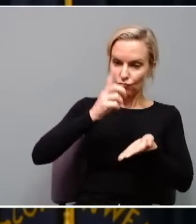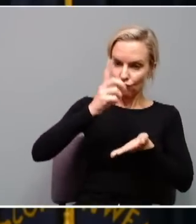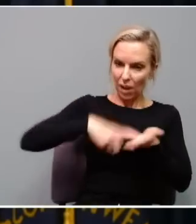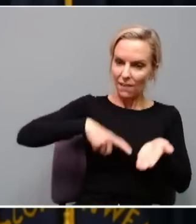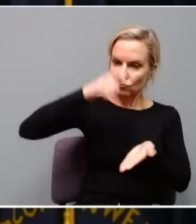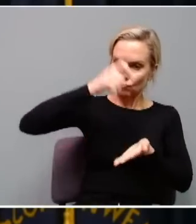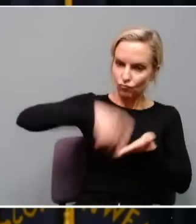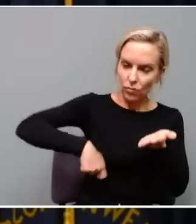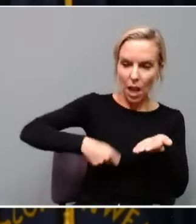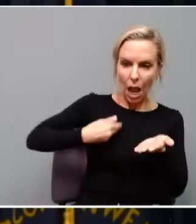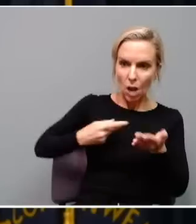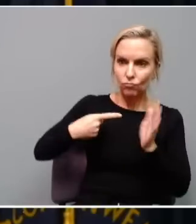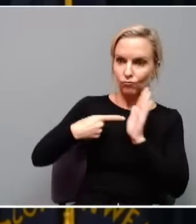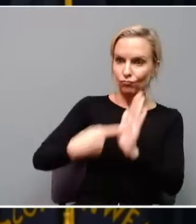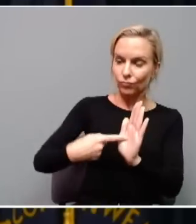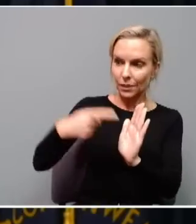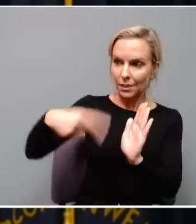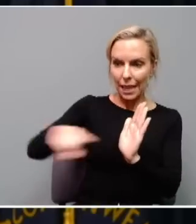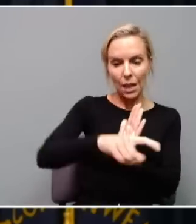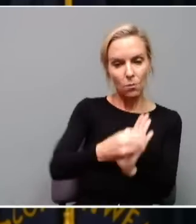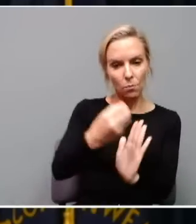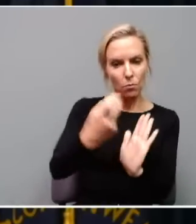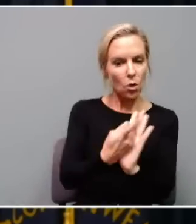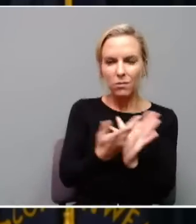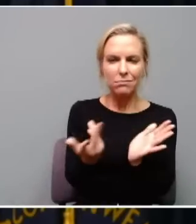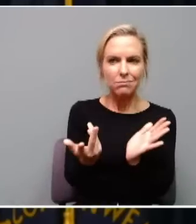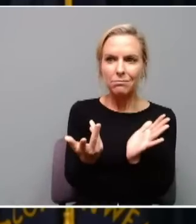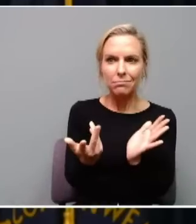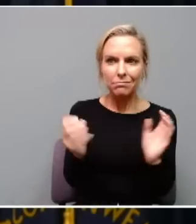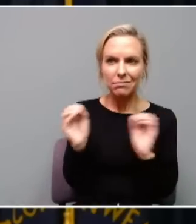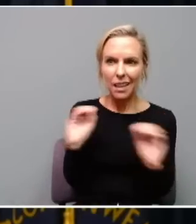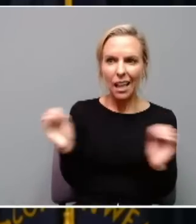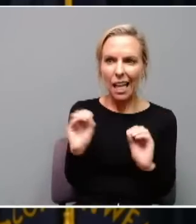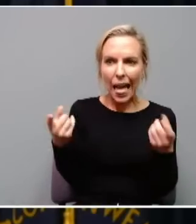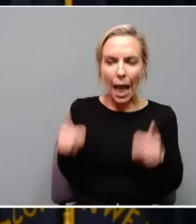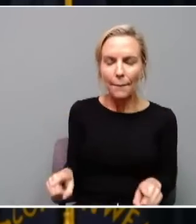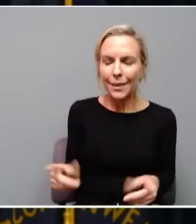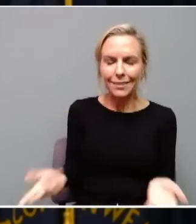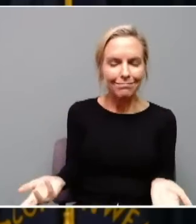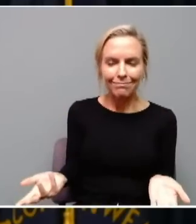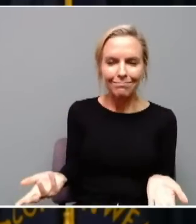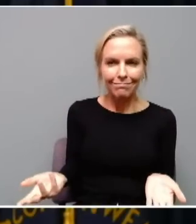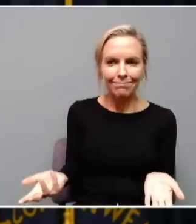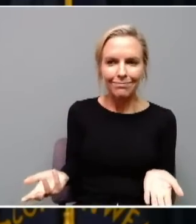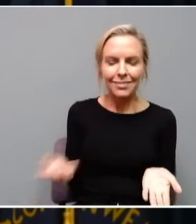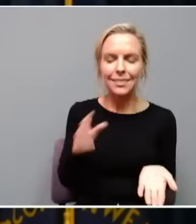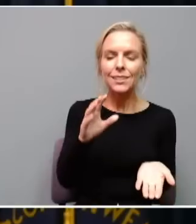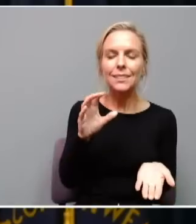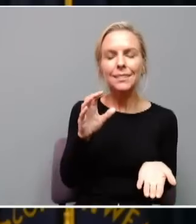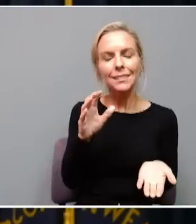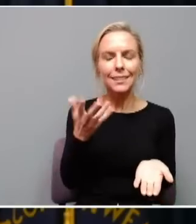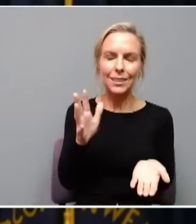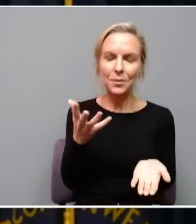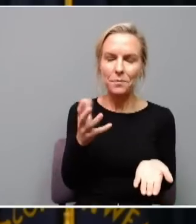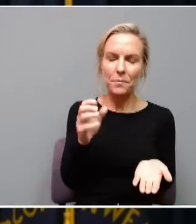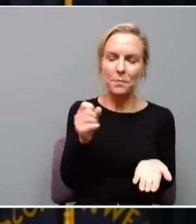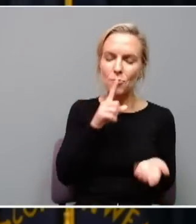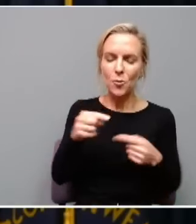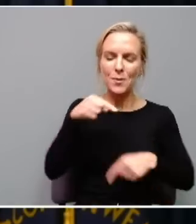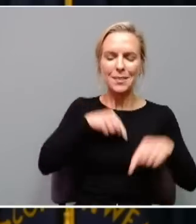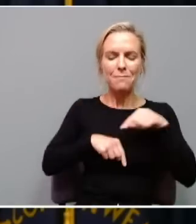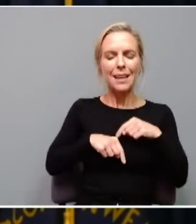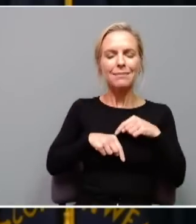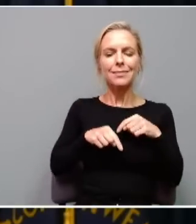it and approved it. None of that's happened here. So, we got to step back and look at